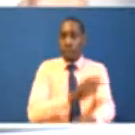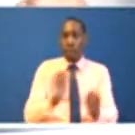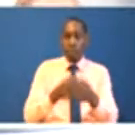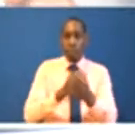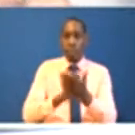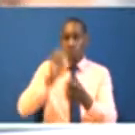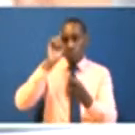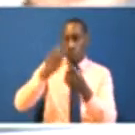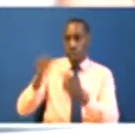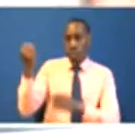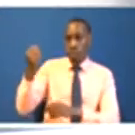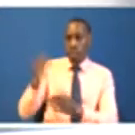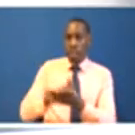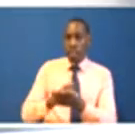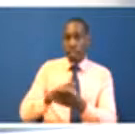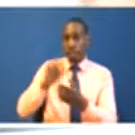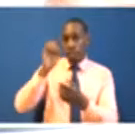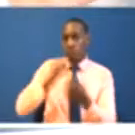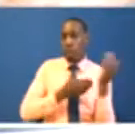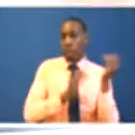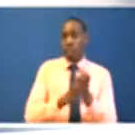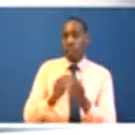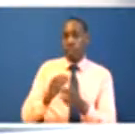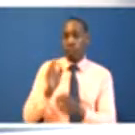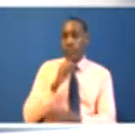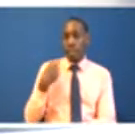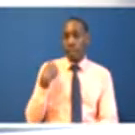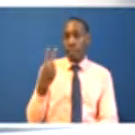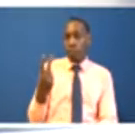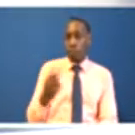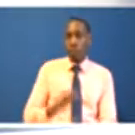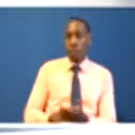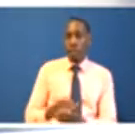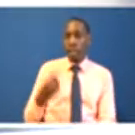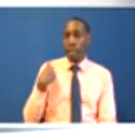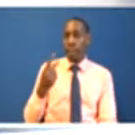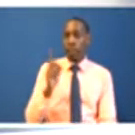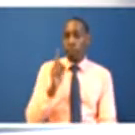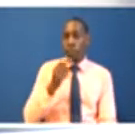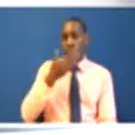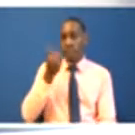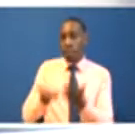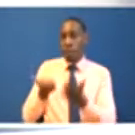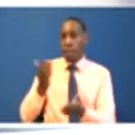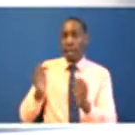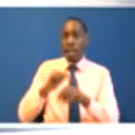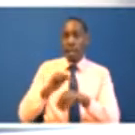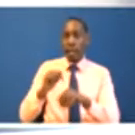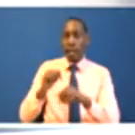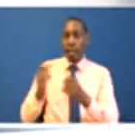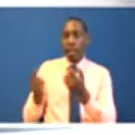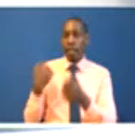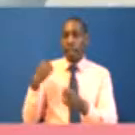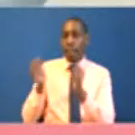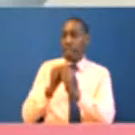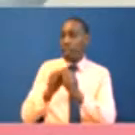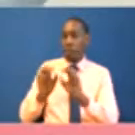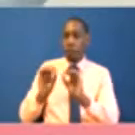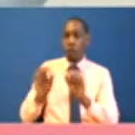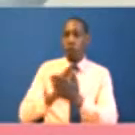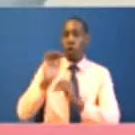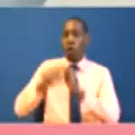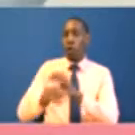to be number two number two is eleven action number two is no better than number ten you understand because you've all lost